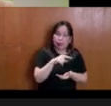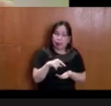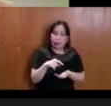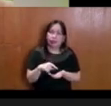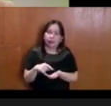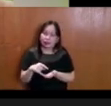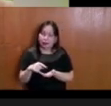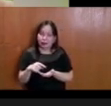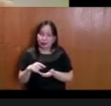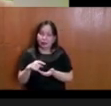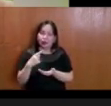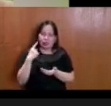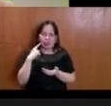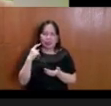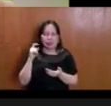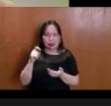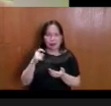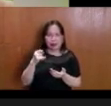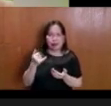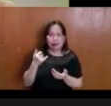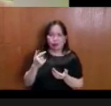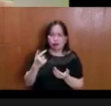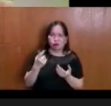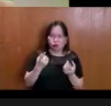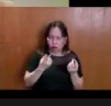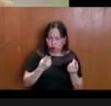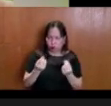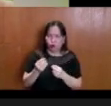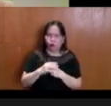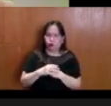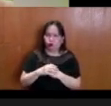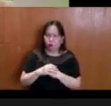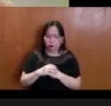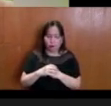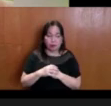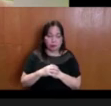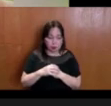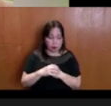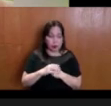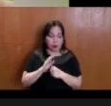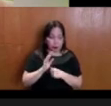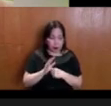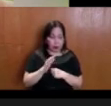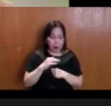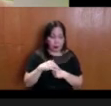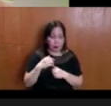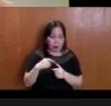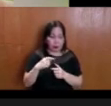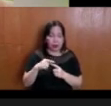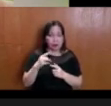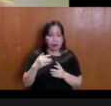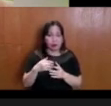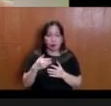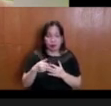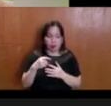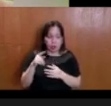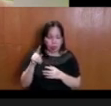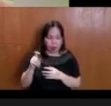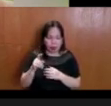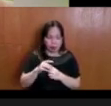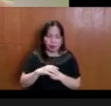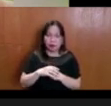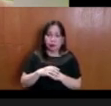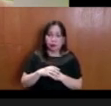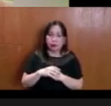go for us to be entirely sustainable. All right. Before we get to BSP Deputy Director, Alex, I want to go back to